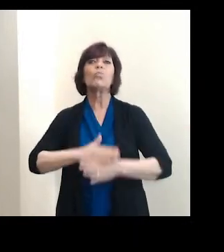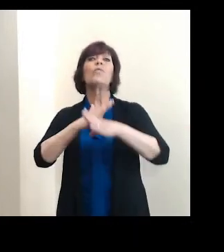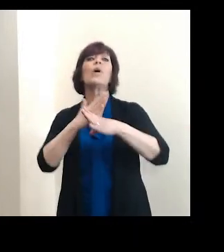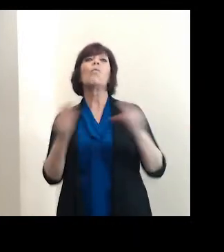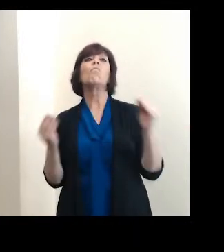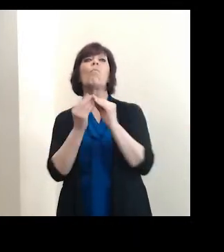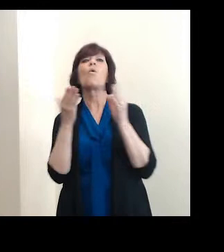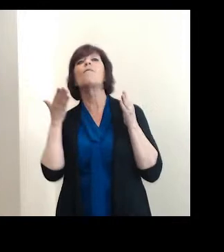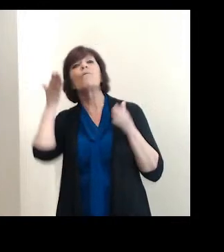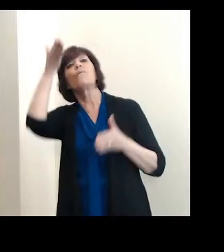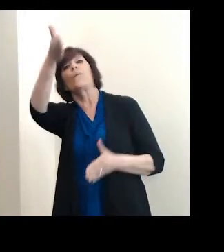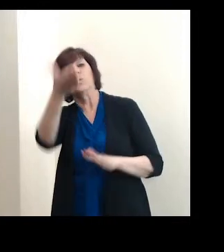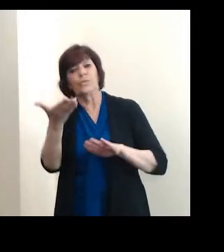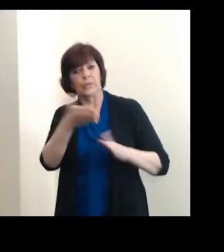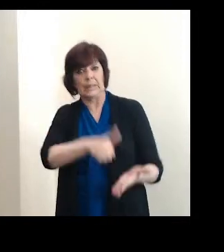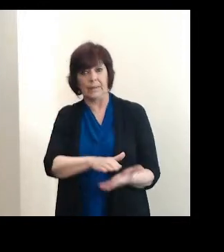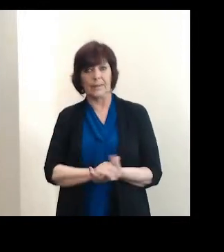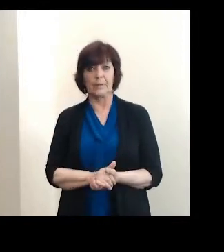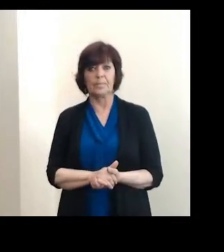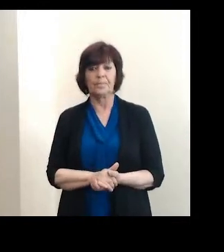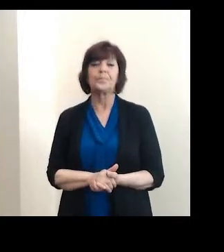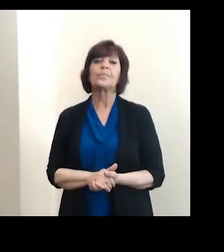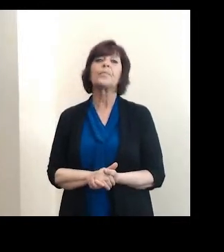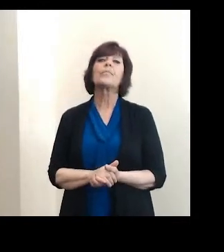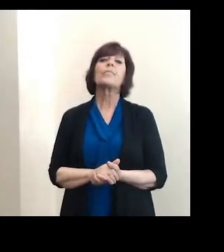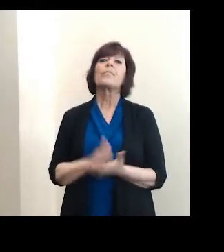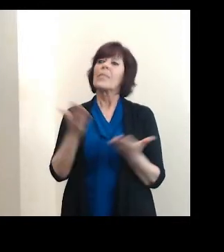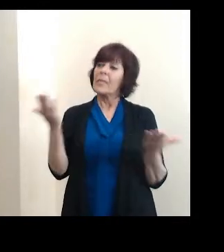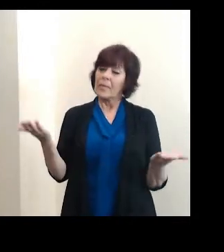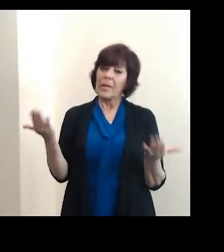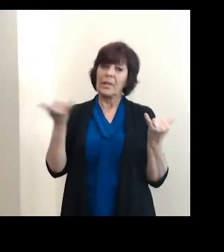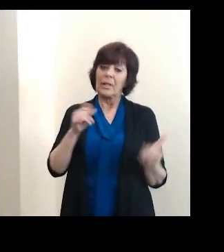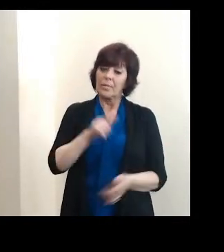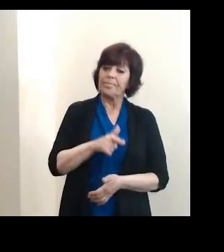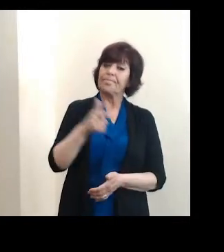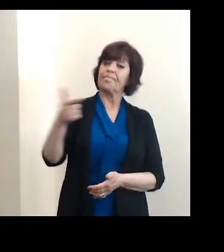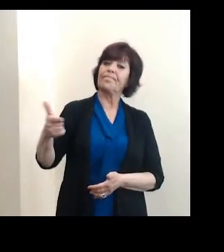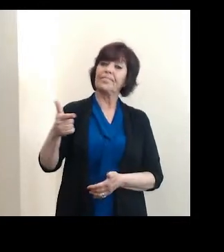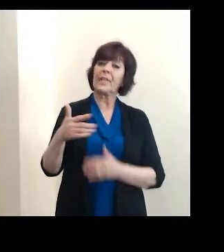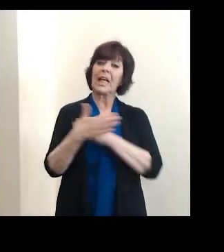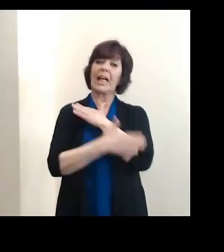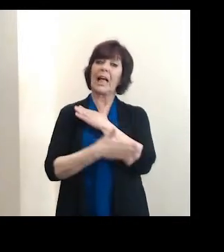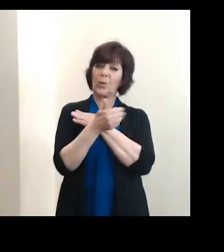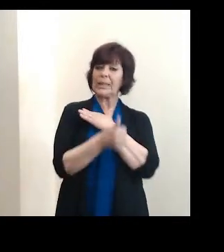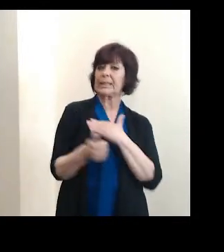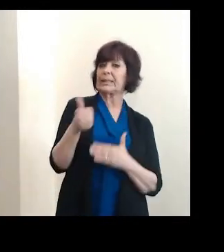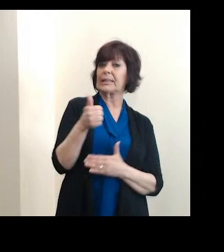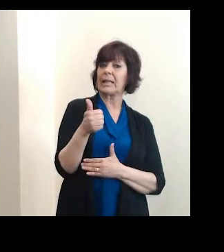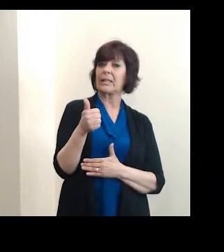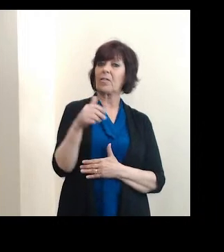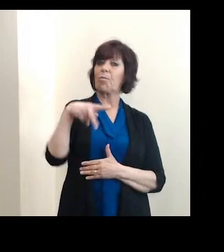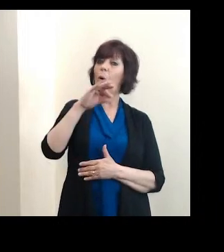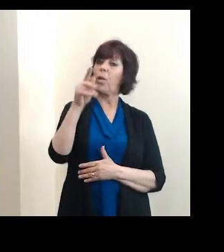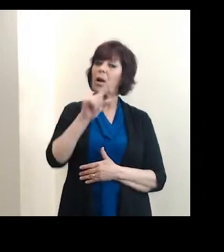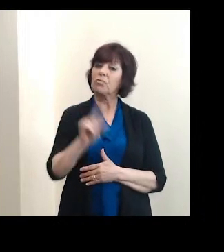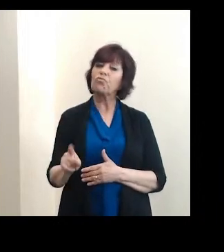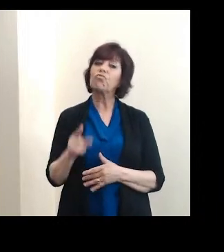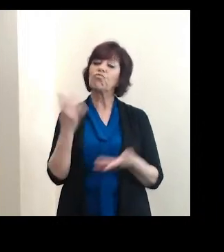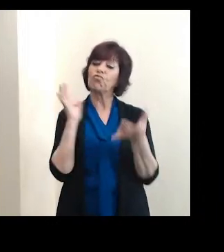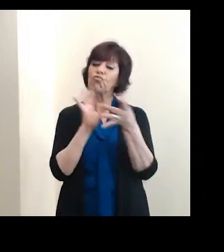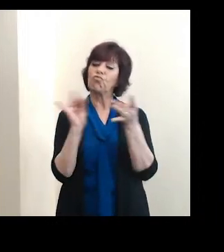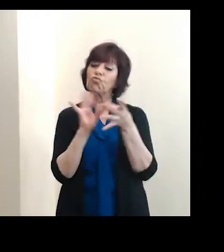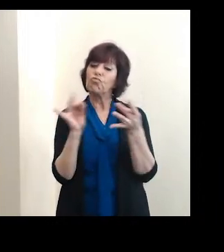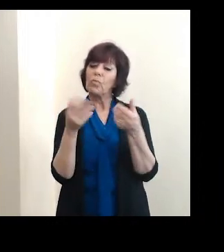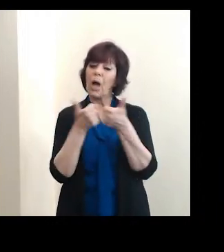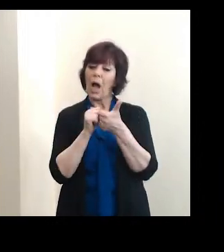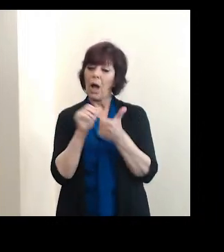deaths. And so speaking of that, I'm going to turn it over to our county executive to talk about how the